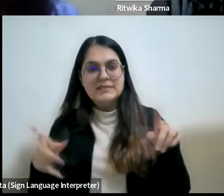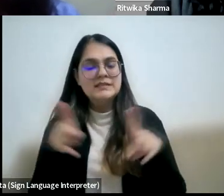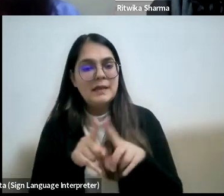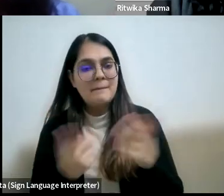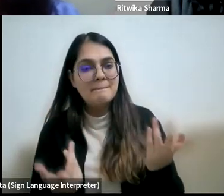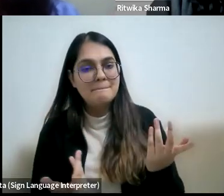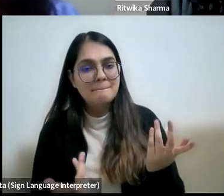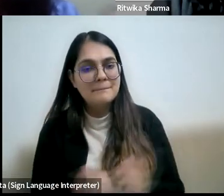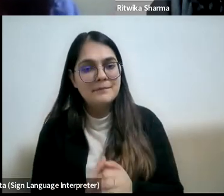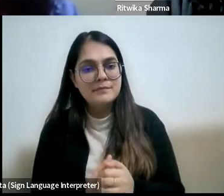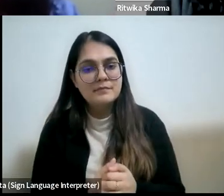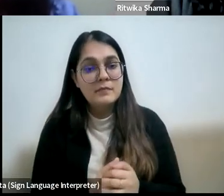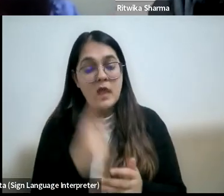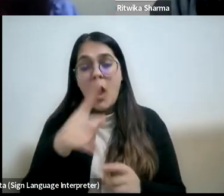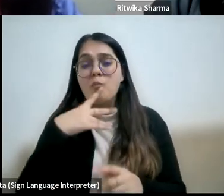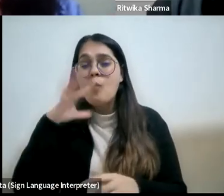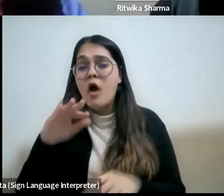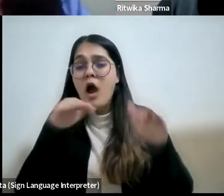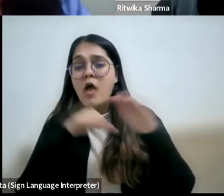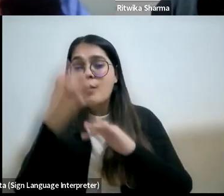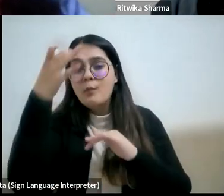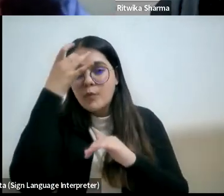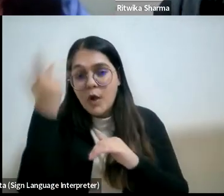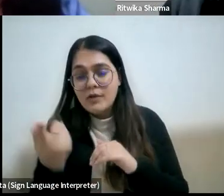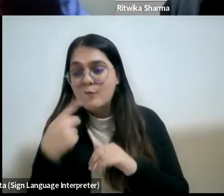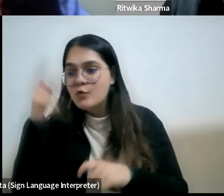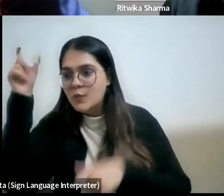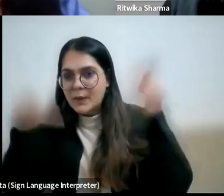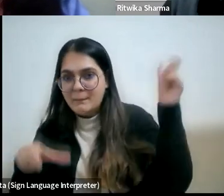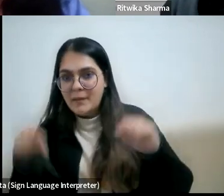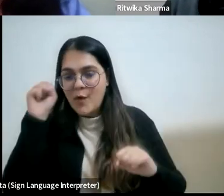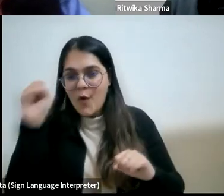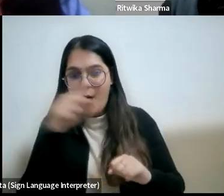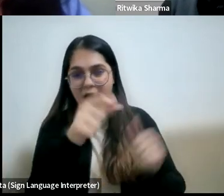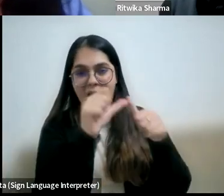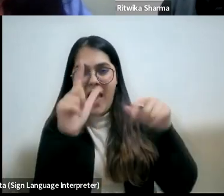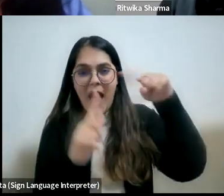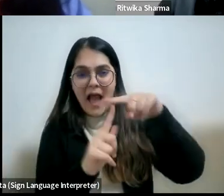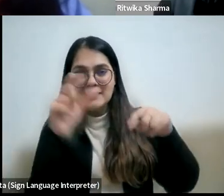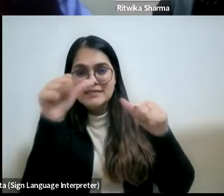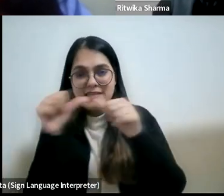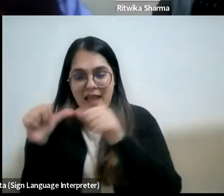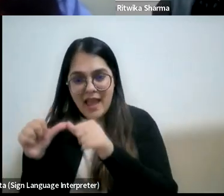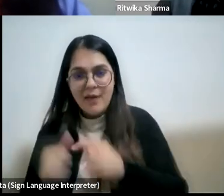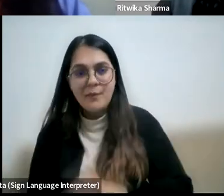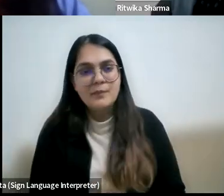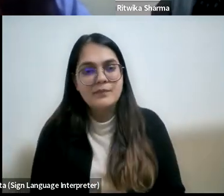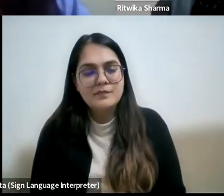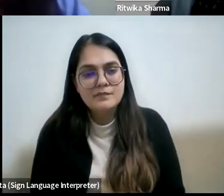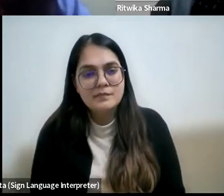the prime problem when we talk about the Citizenship Amendment Act, other than the